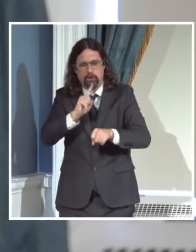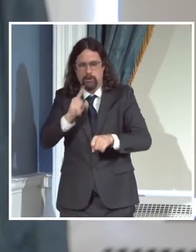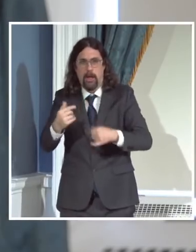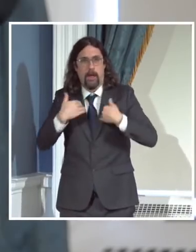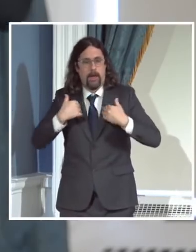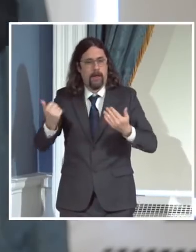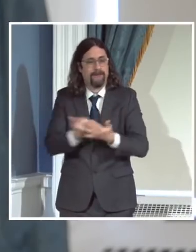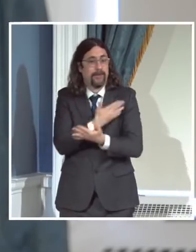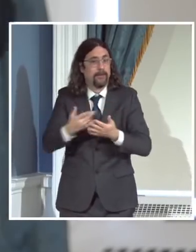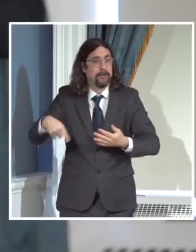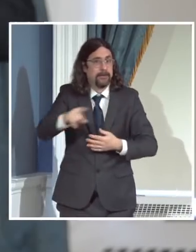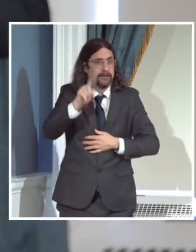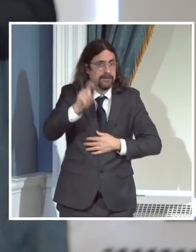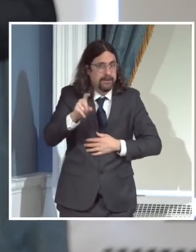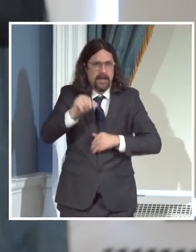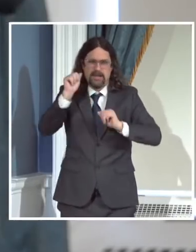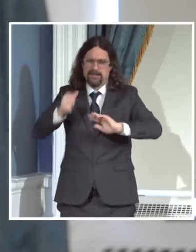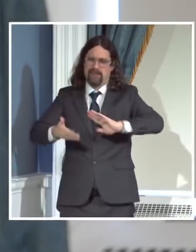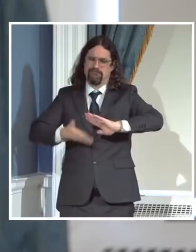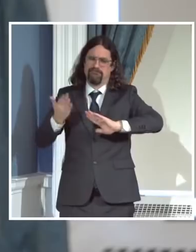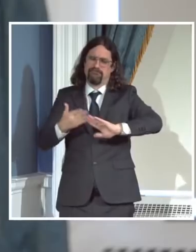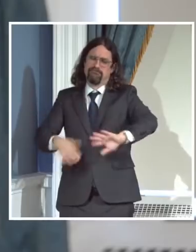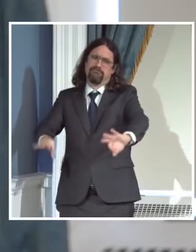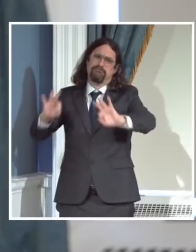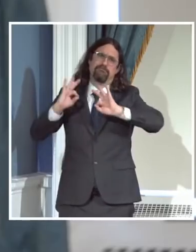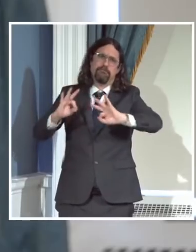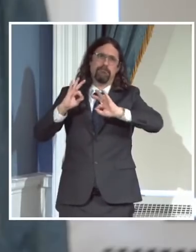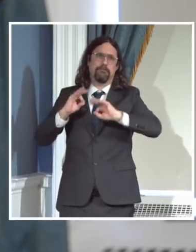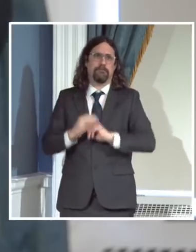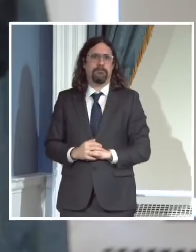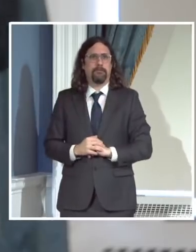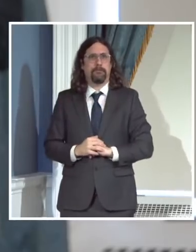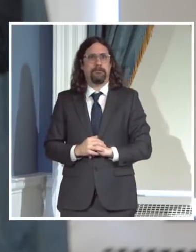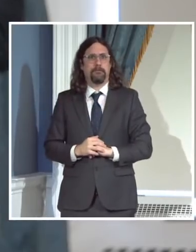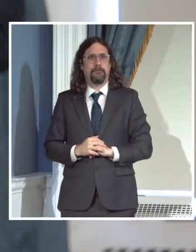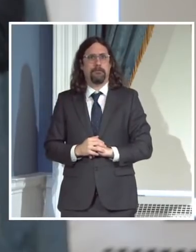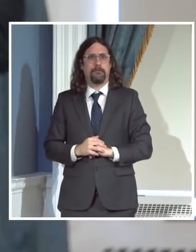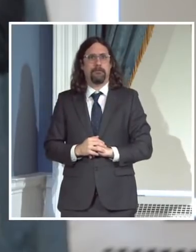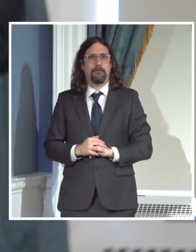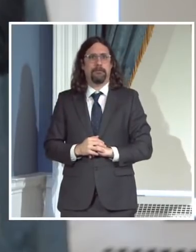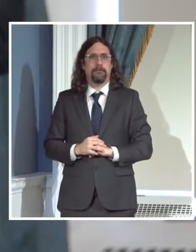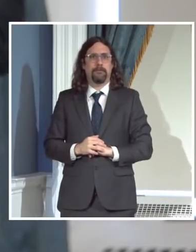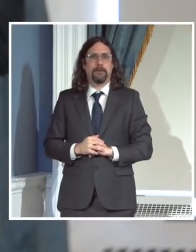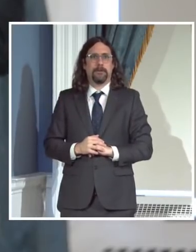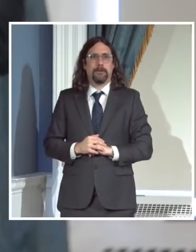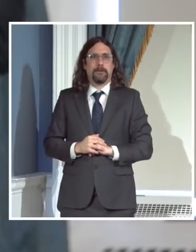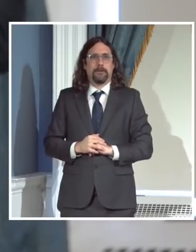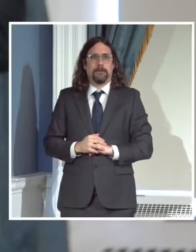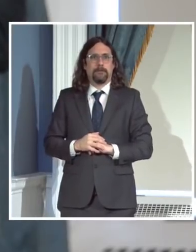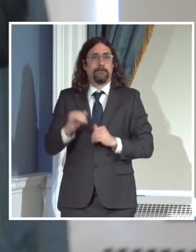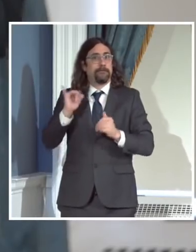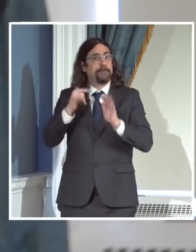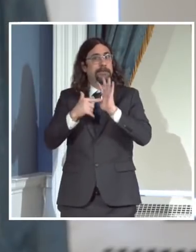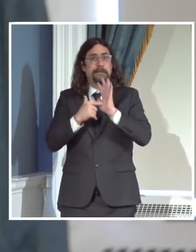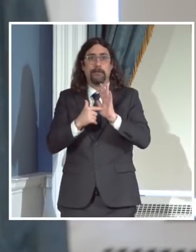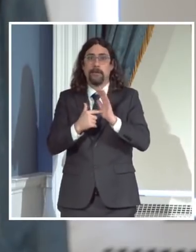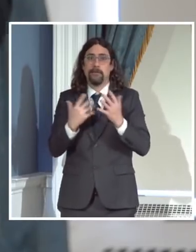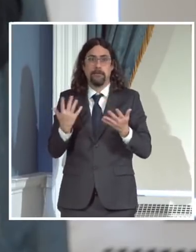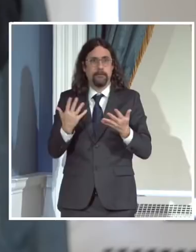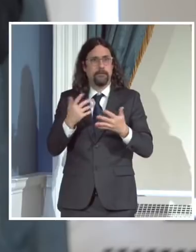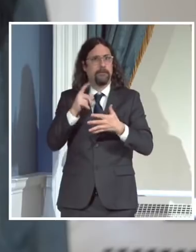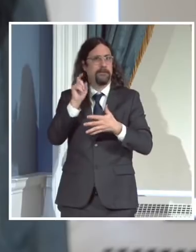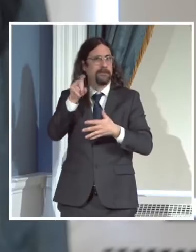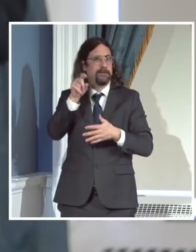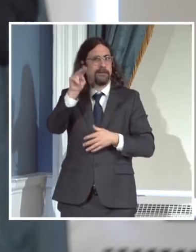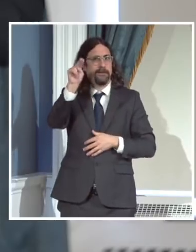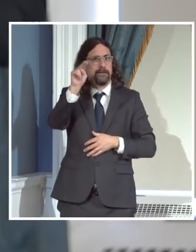wrap it up, you know, some of that equipment is N95 masks, surgical masks, isolation gowns, face shield, goggles, all